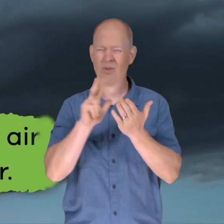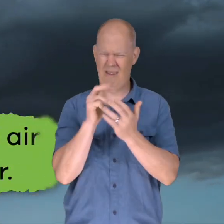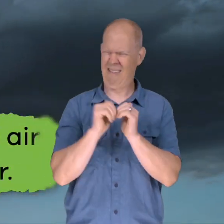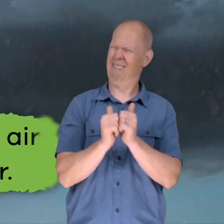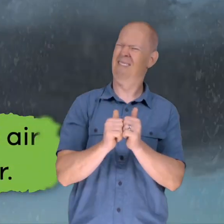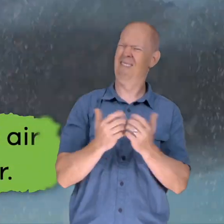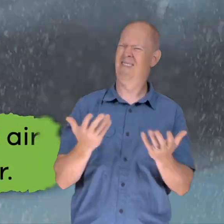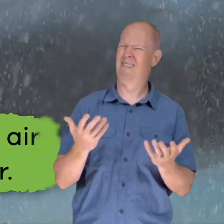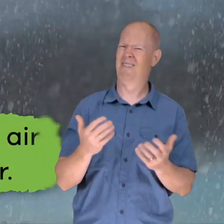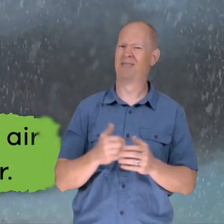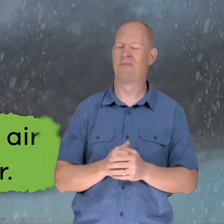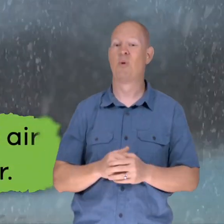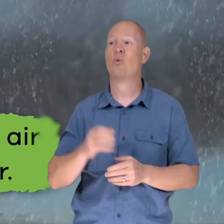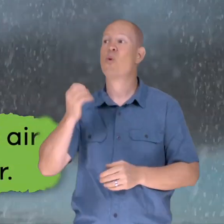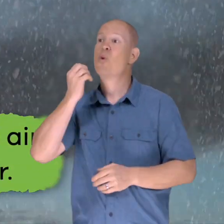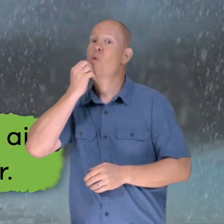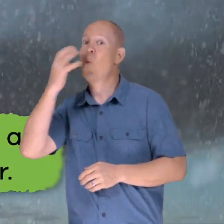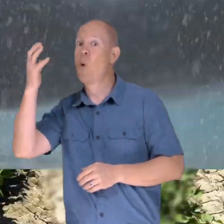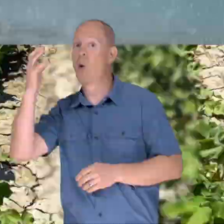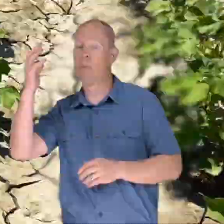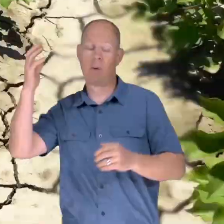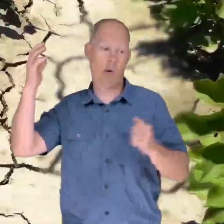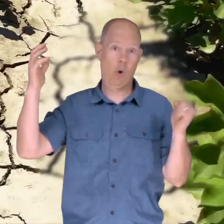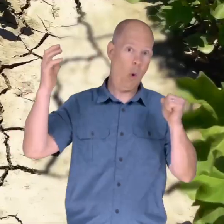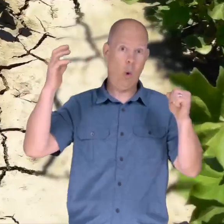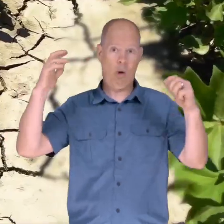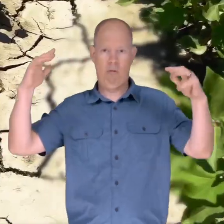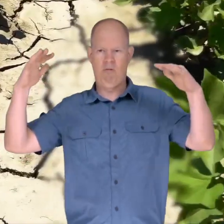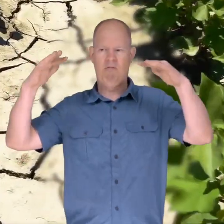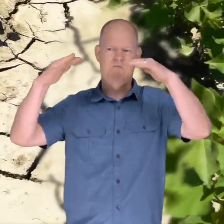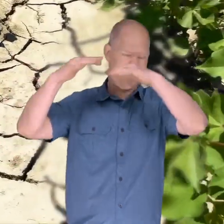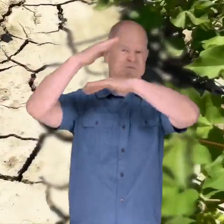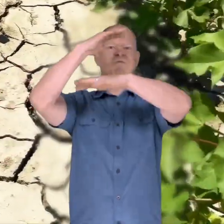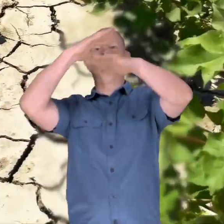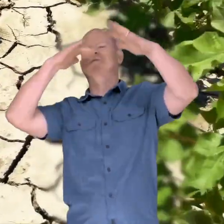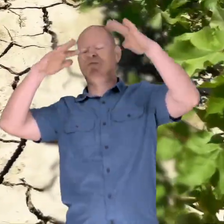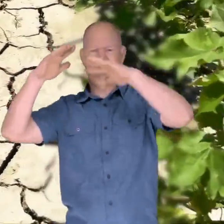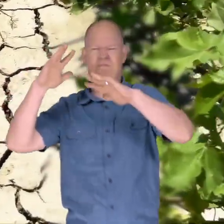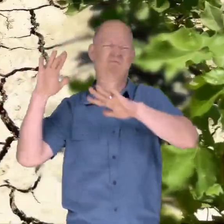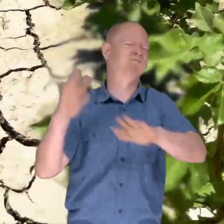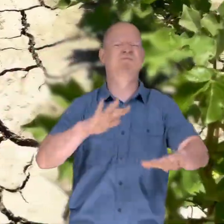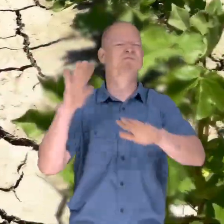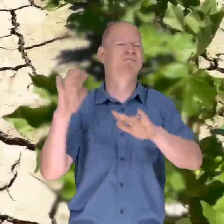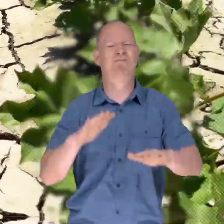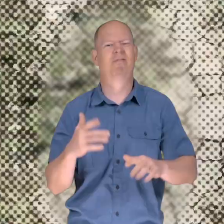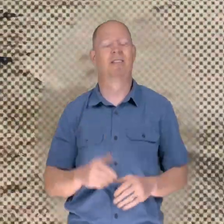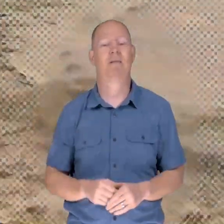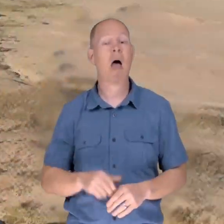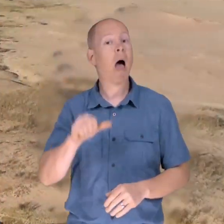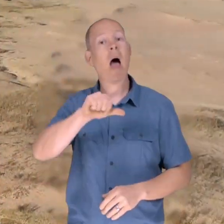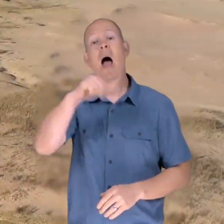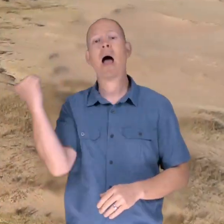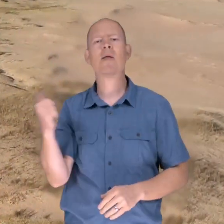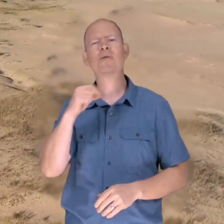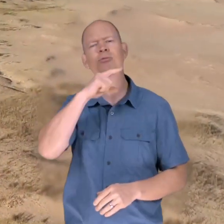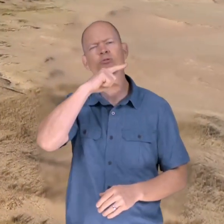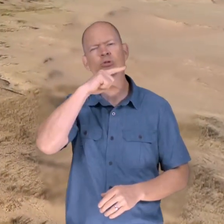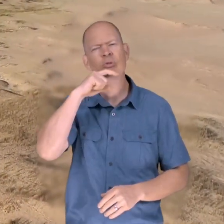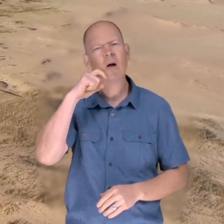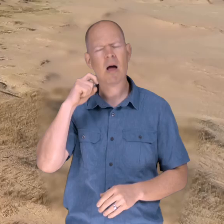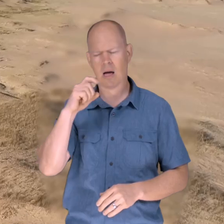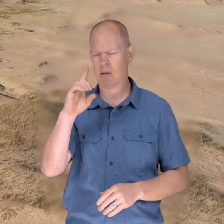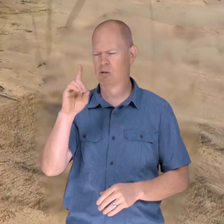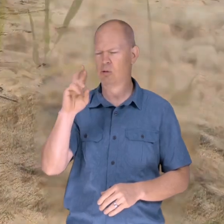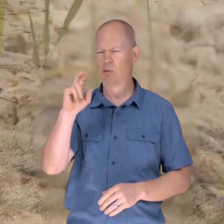by cold air colliding with warm air. Droughts are another type of natural disaster caused by lack of